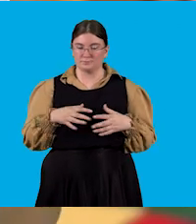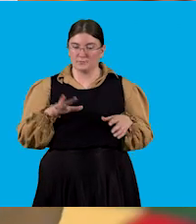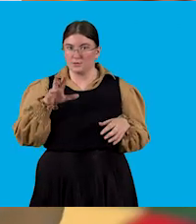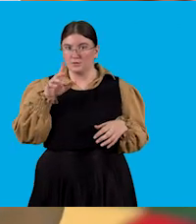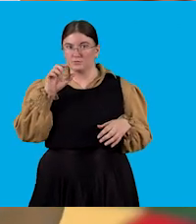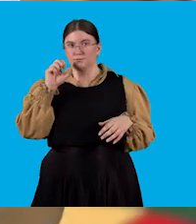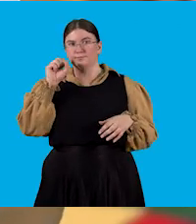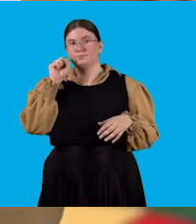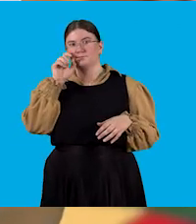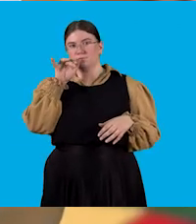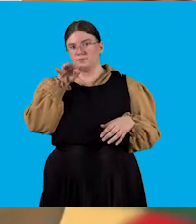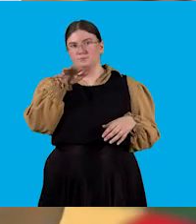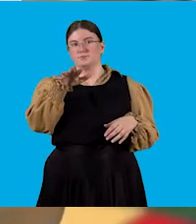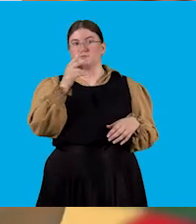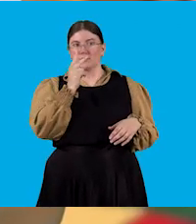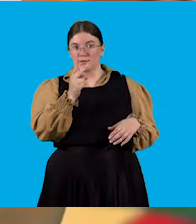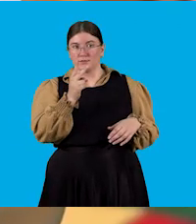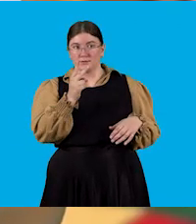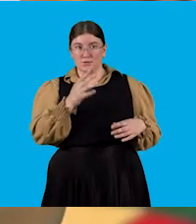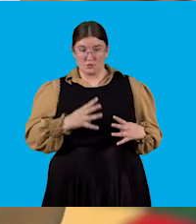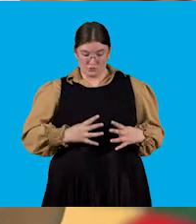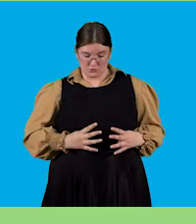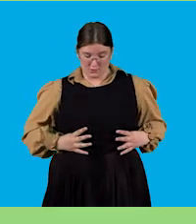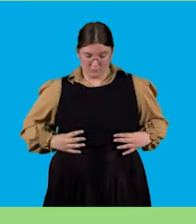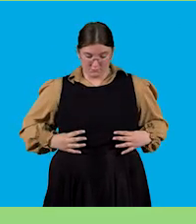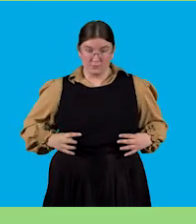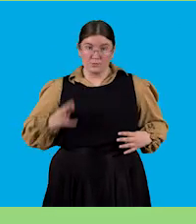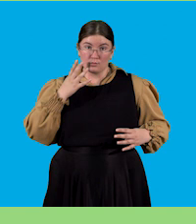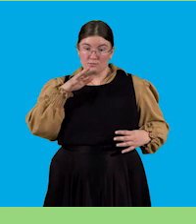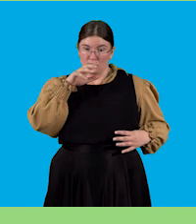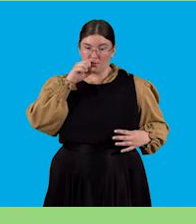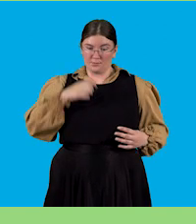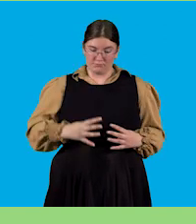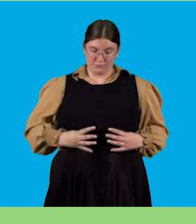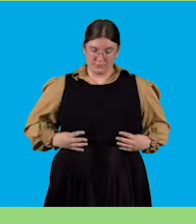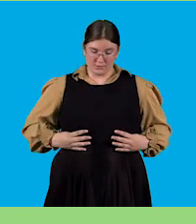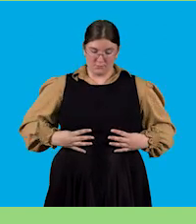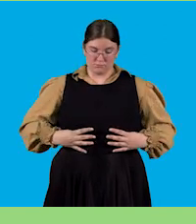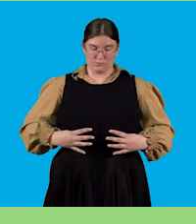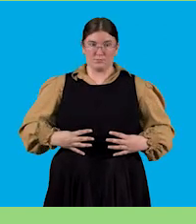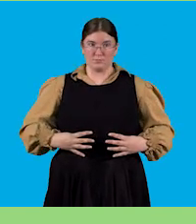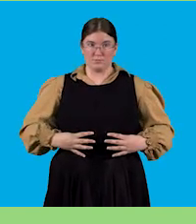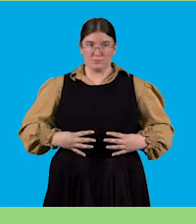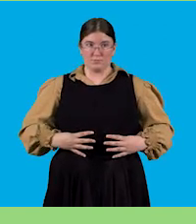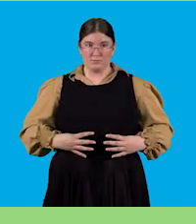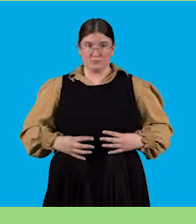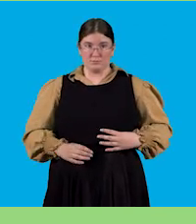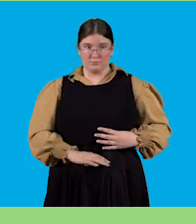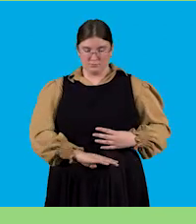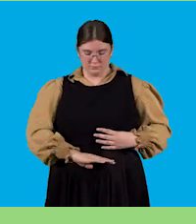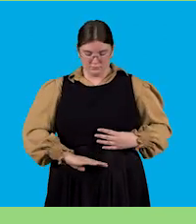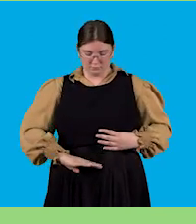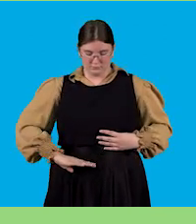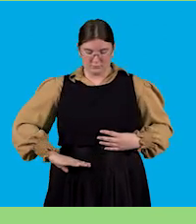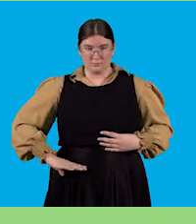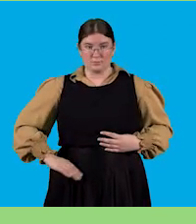breath in and see or observe that your rib cage will expand, causing the diaphragm to flatten